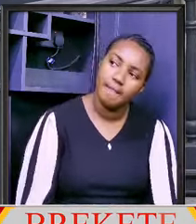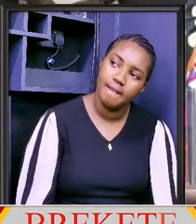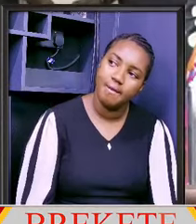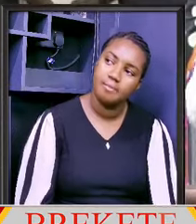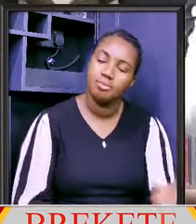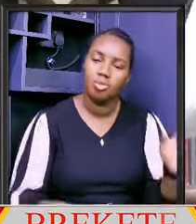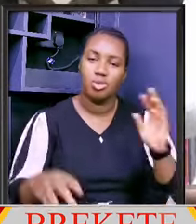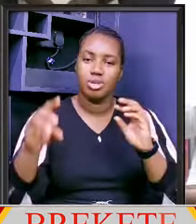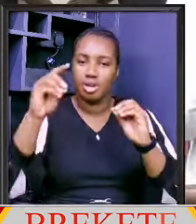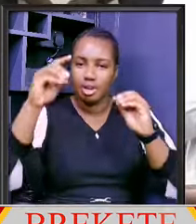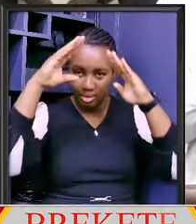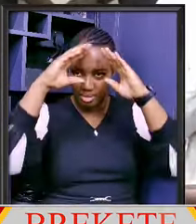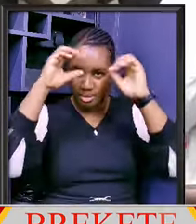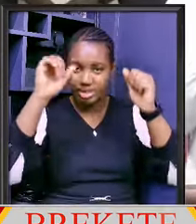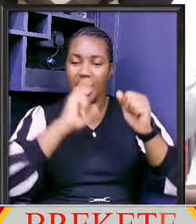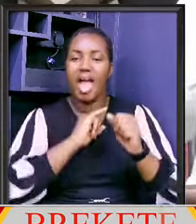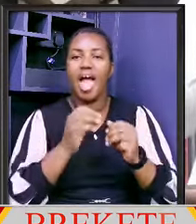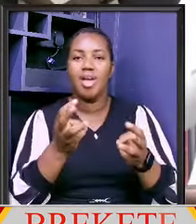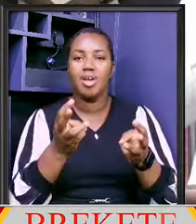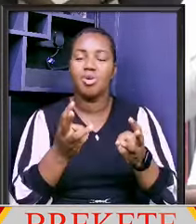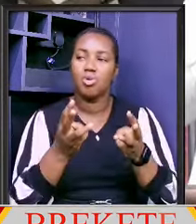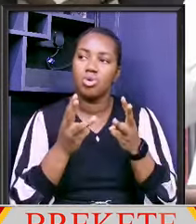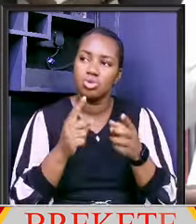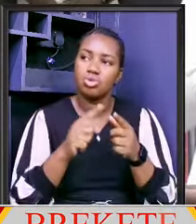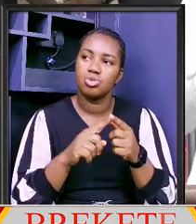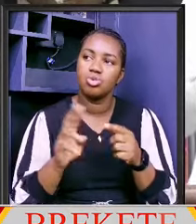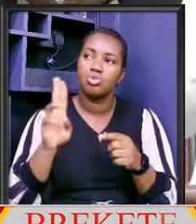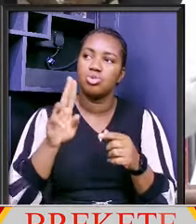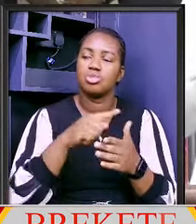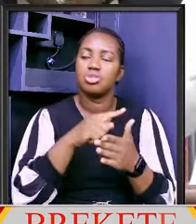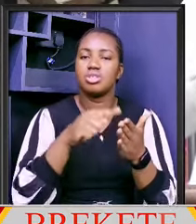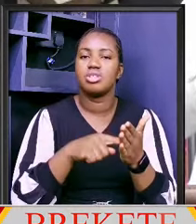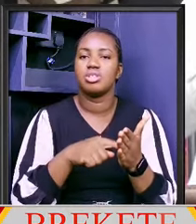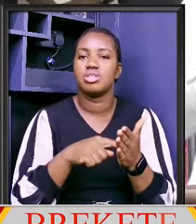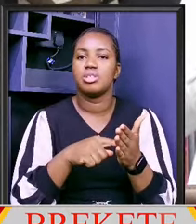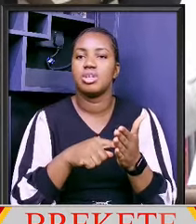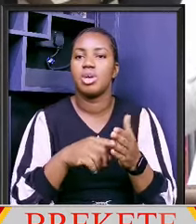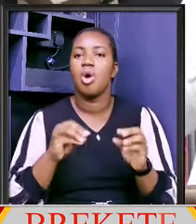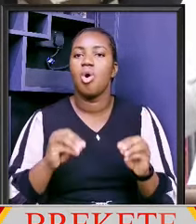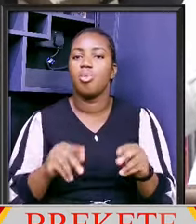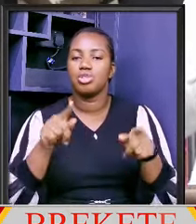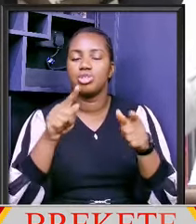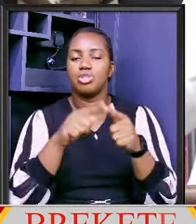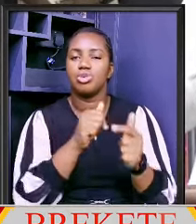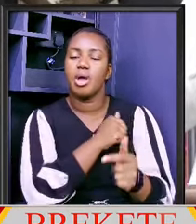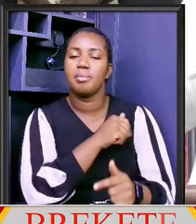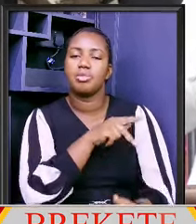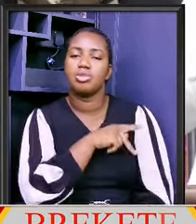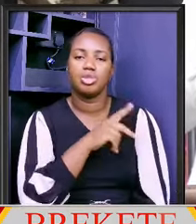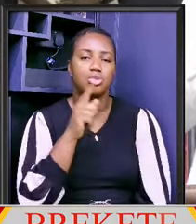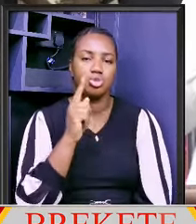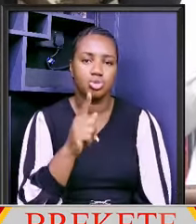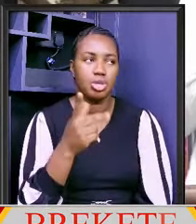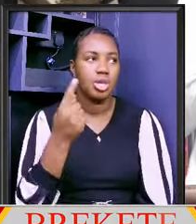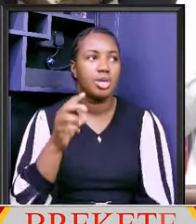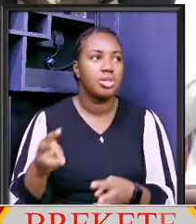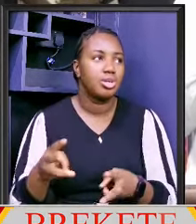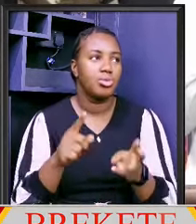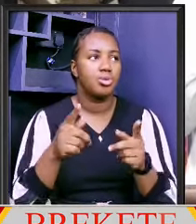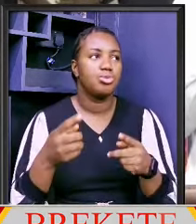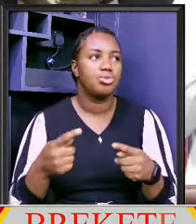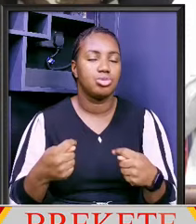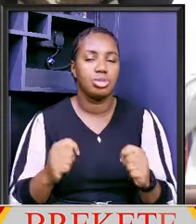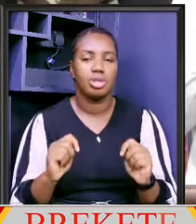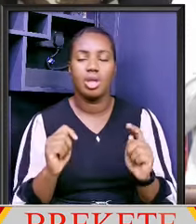Ordinary President, I just want to use this opportunity to appreciate you. The way you try